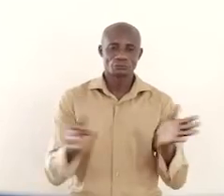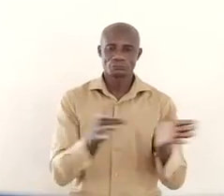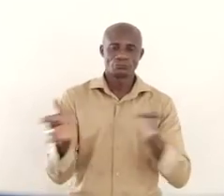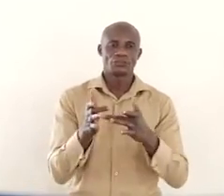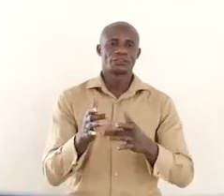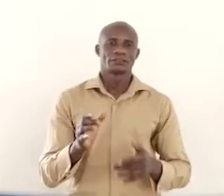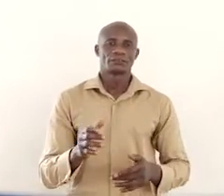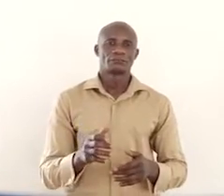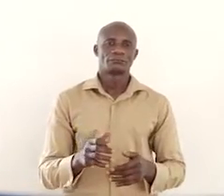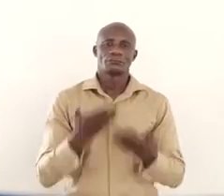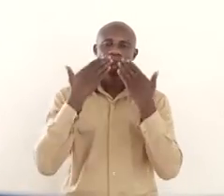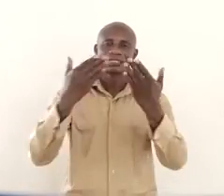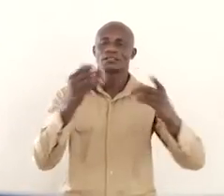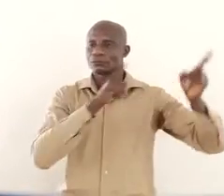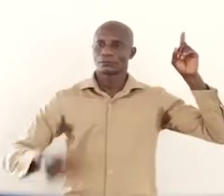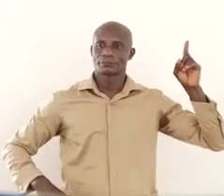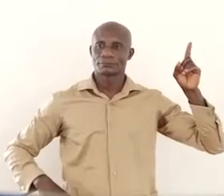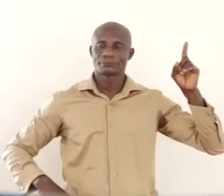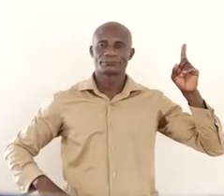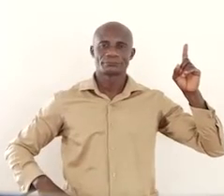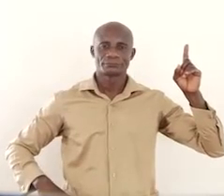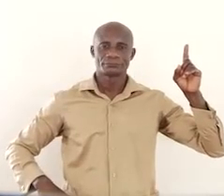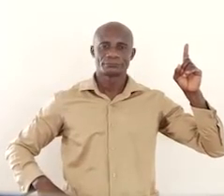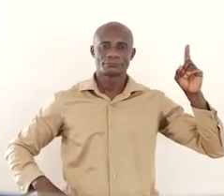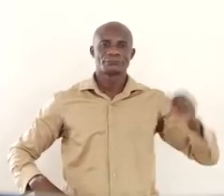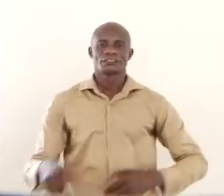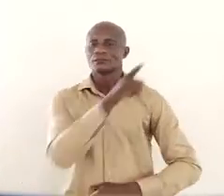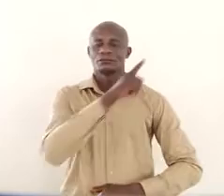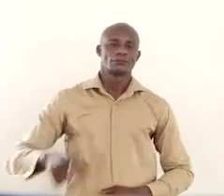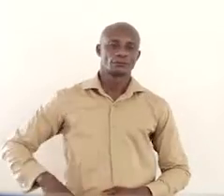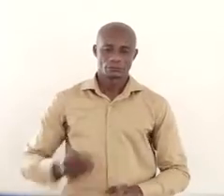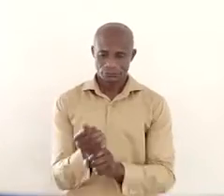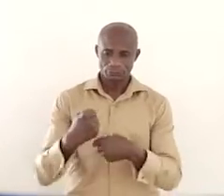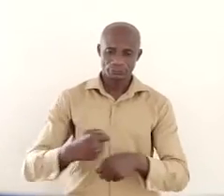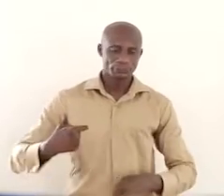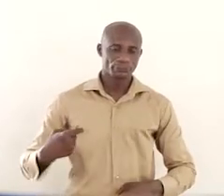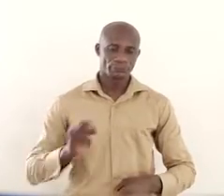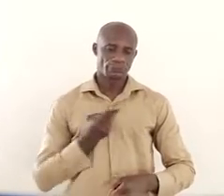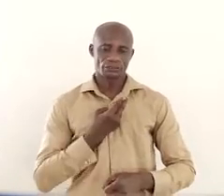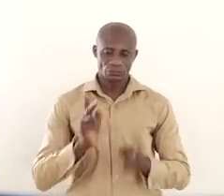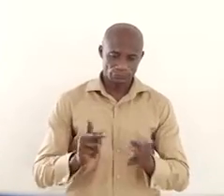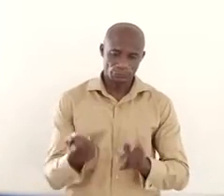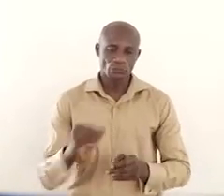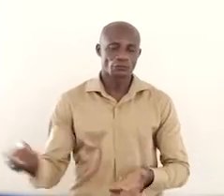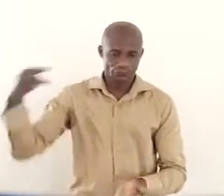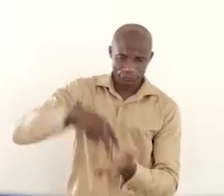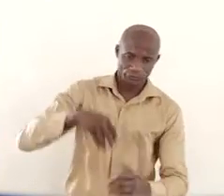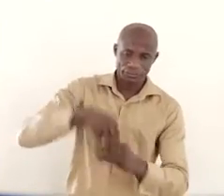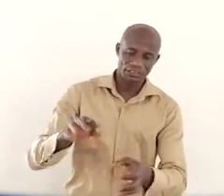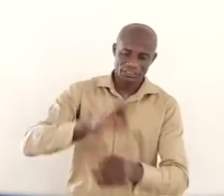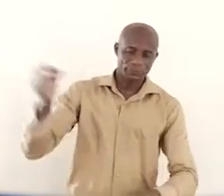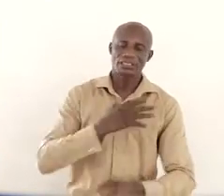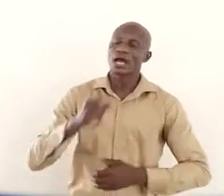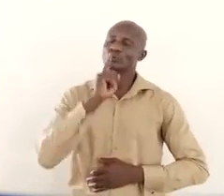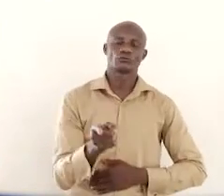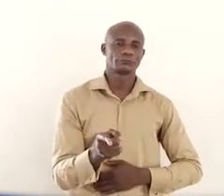Christianity. Thank You, Lord. Lord, make us a people of the resurrection in spirit and